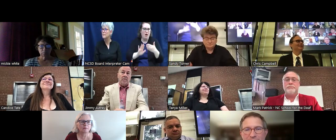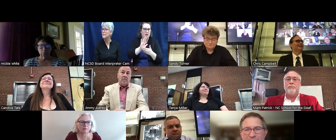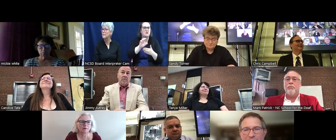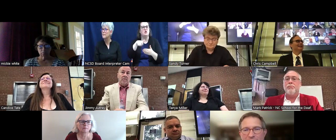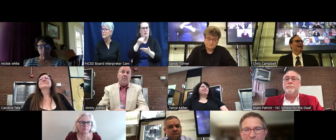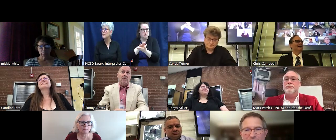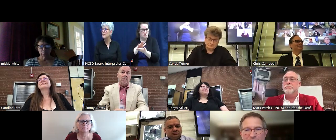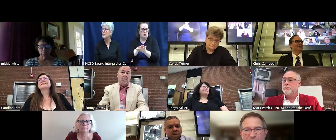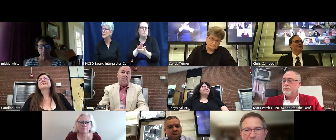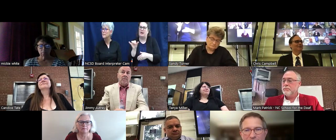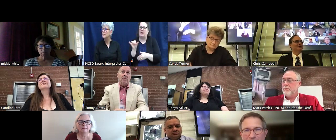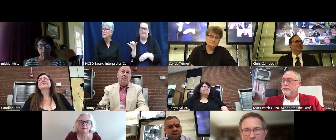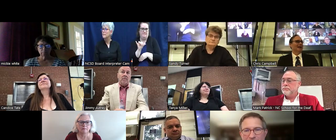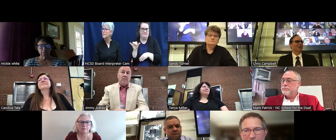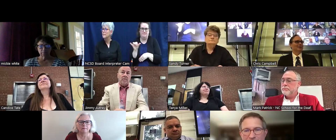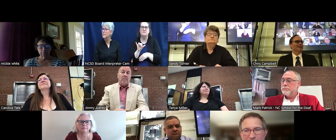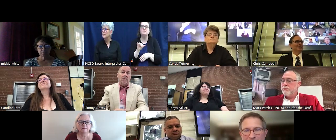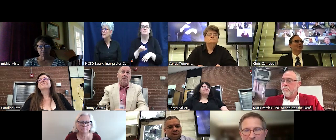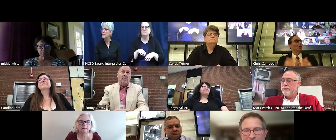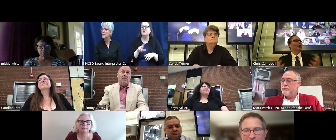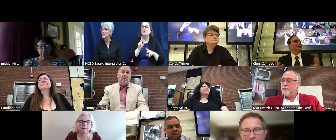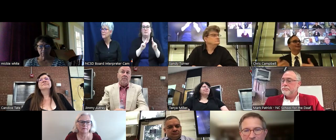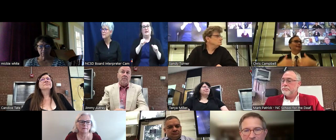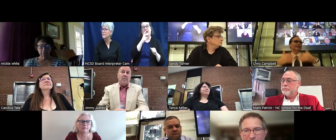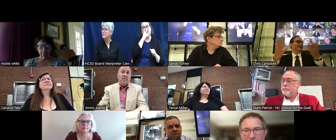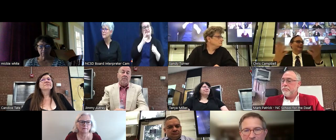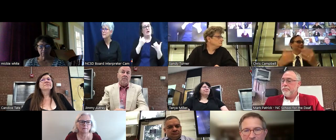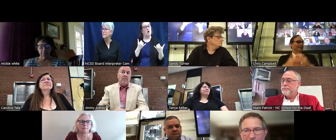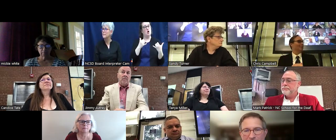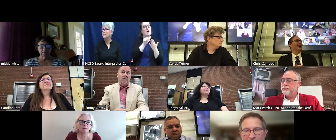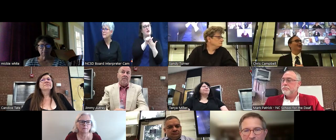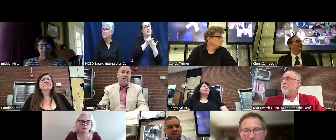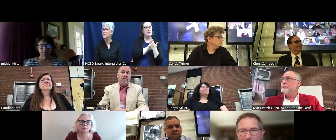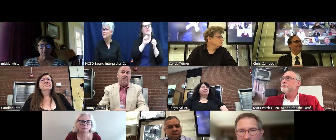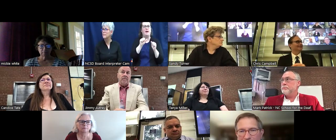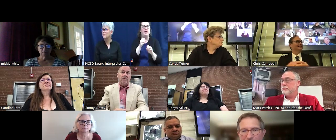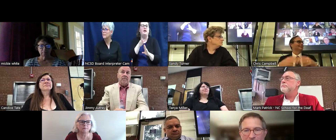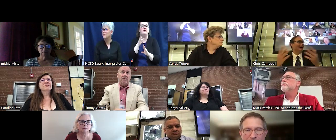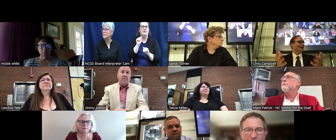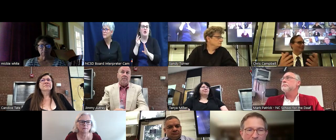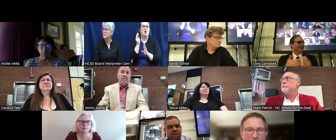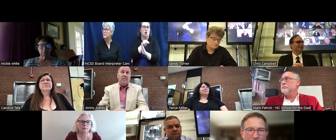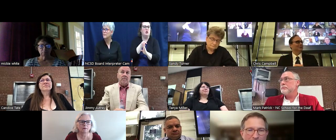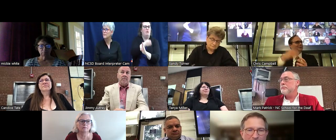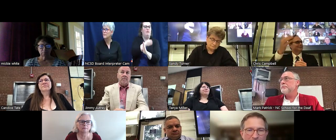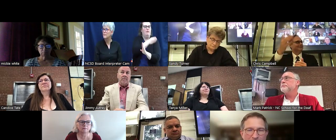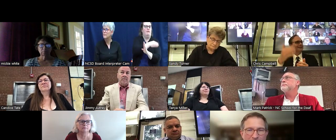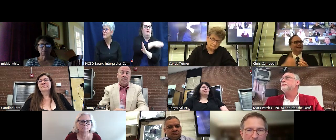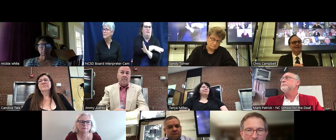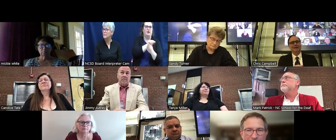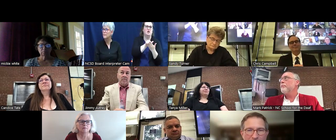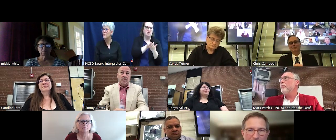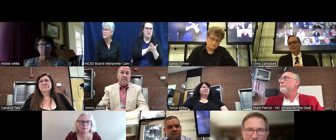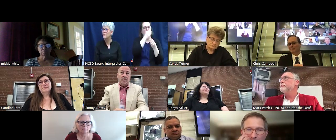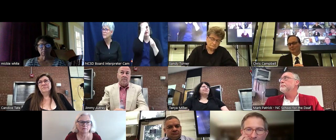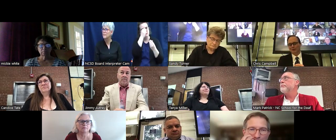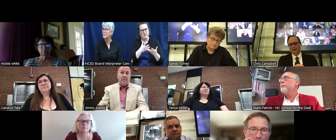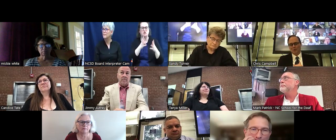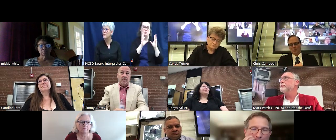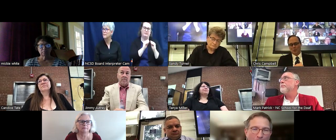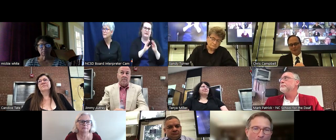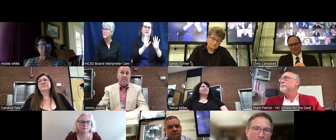it. So that folks can not only see the current agenda, they can go see prior agendas and prior materials and kind of keep them moving